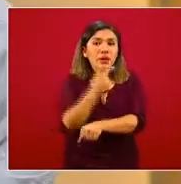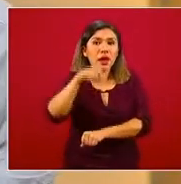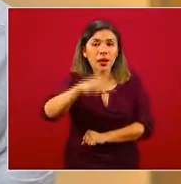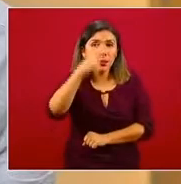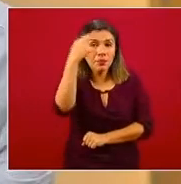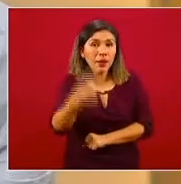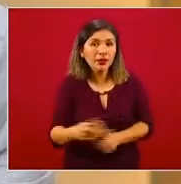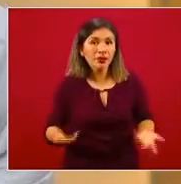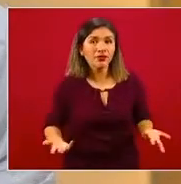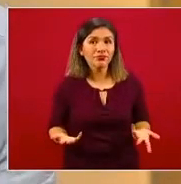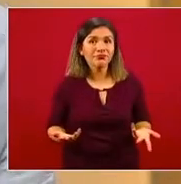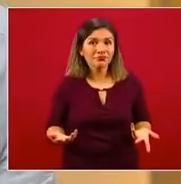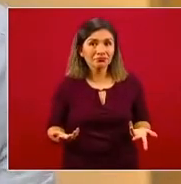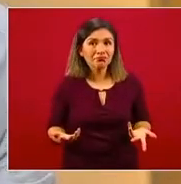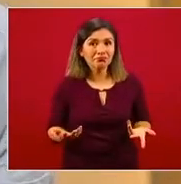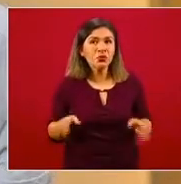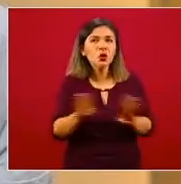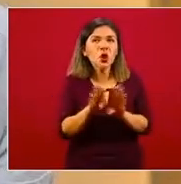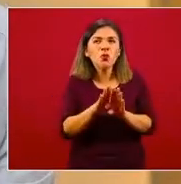epidemics,